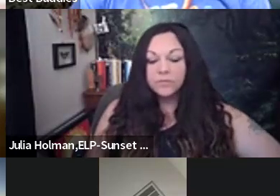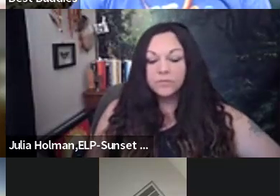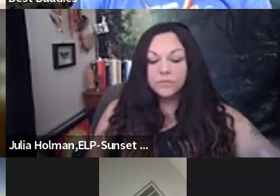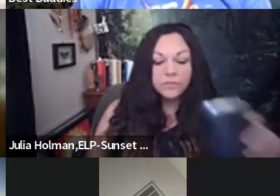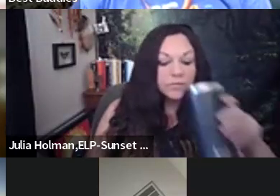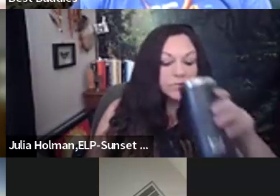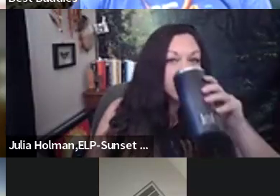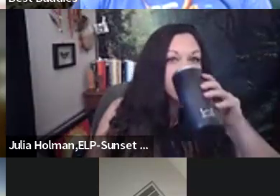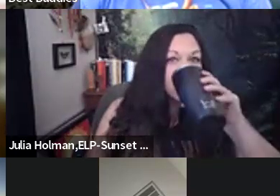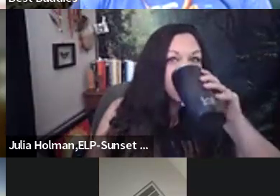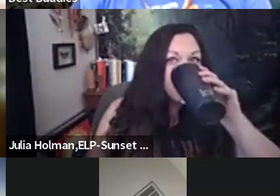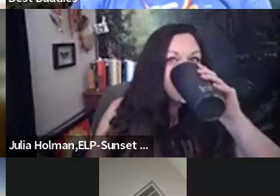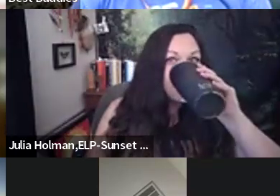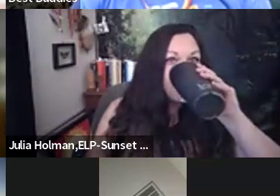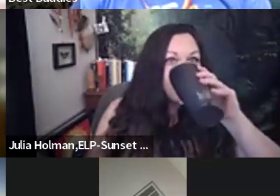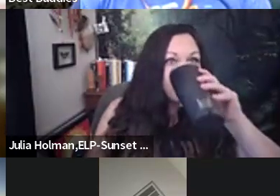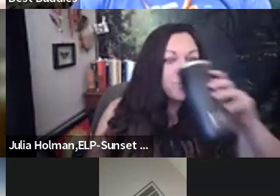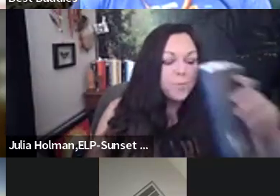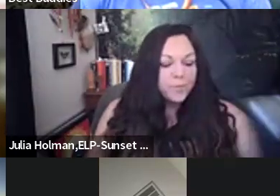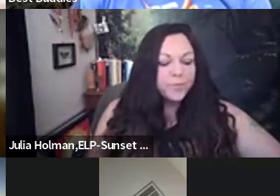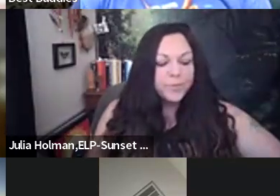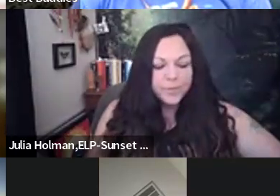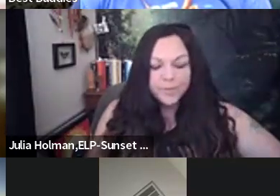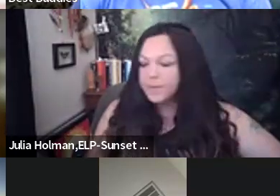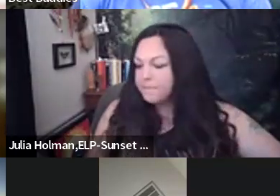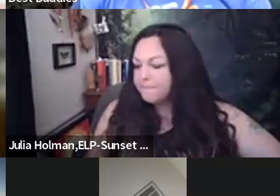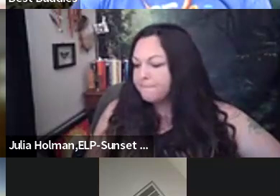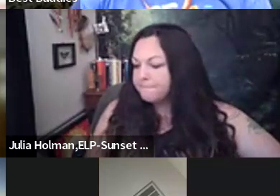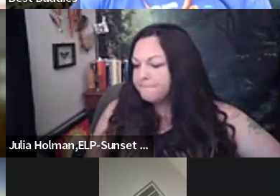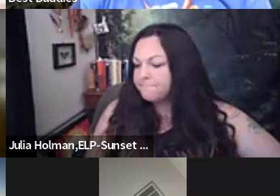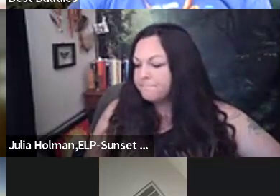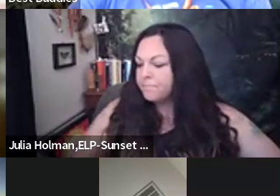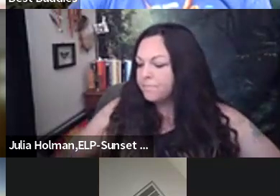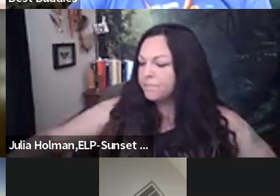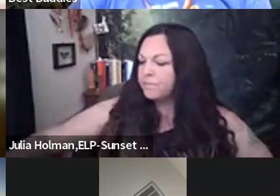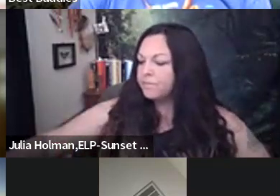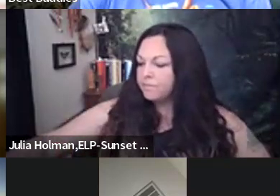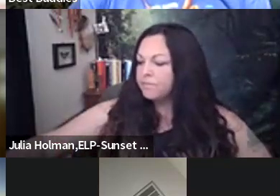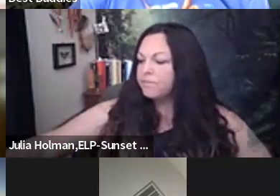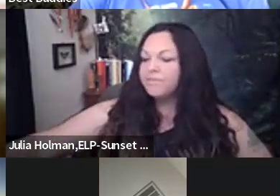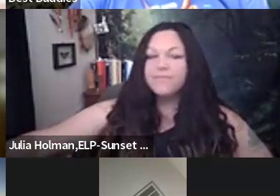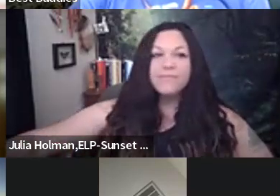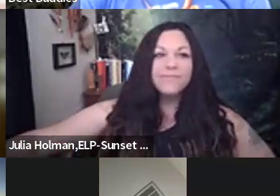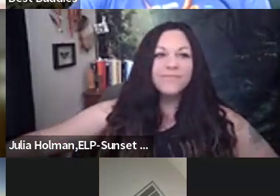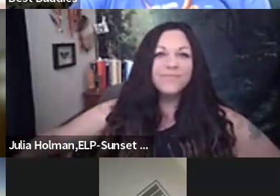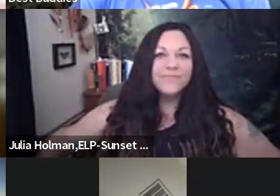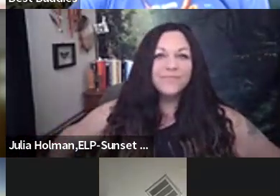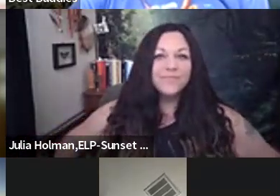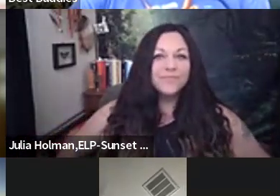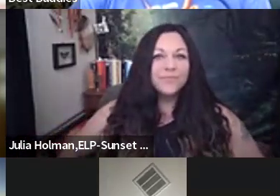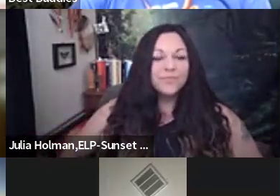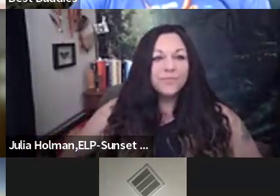set up follow-up meetings to develop a scope of work and a timeline and all of that, and write our big long contract for the